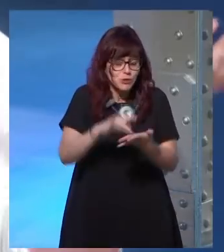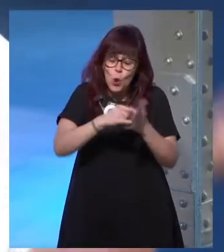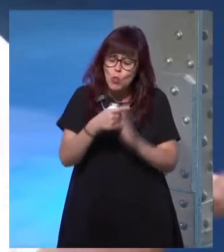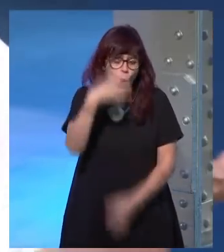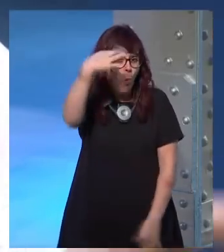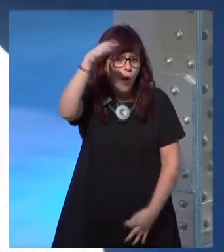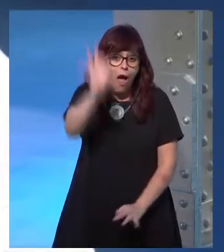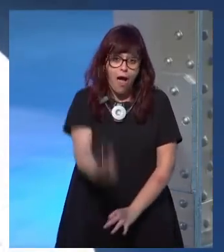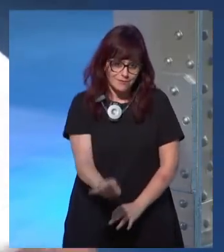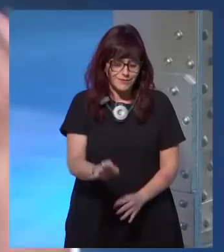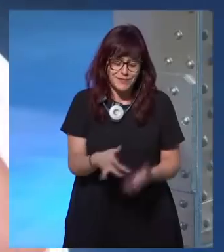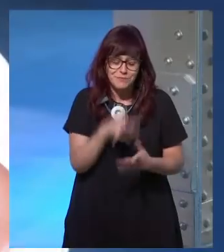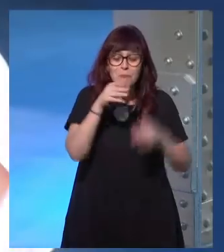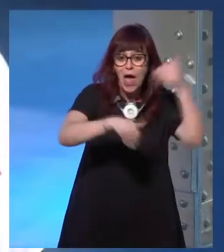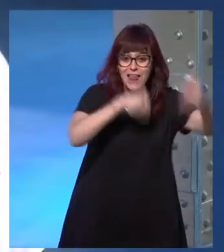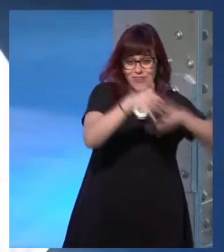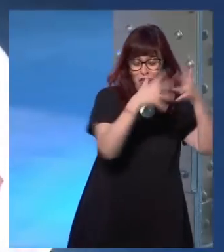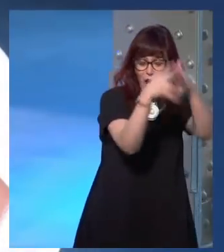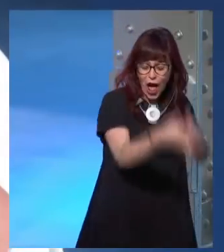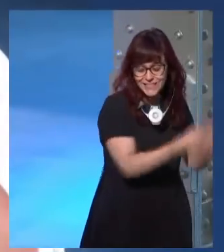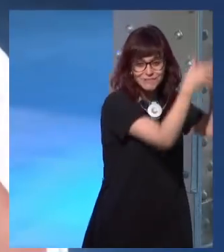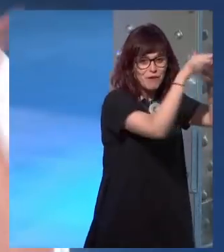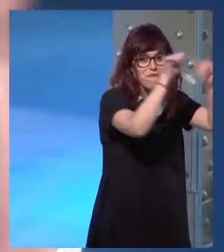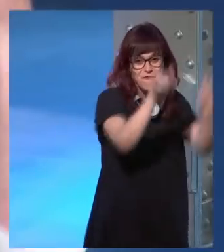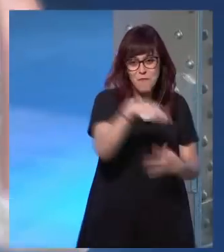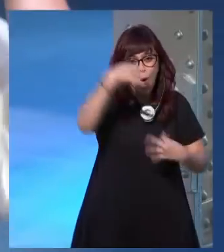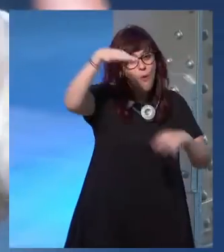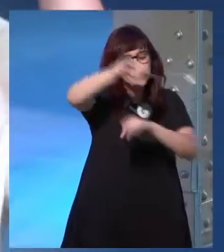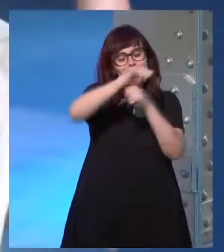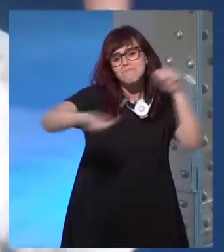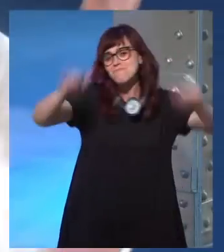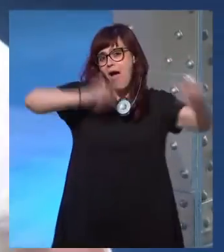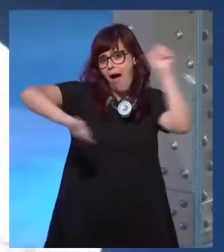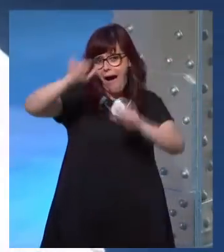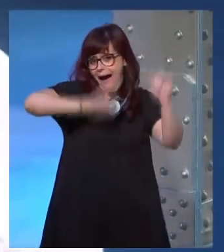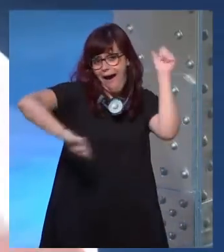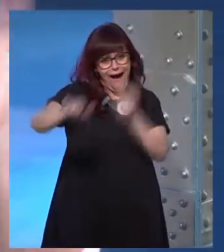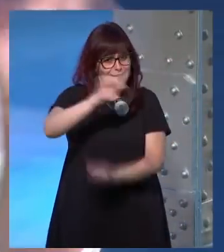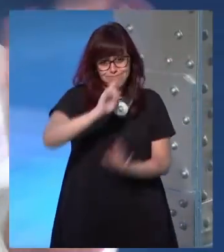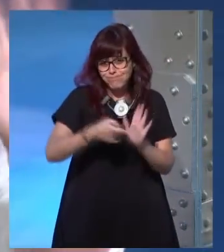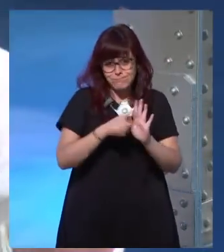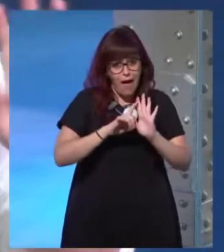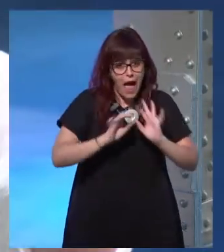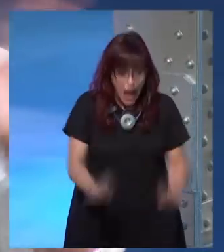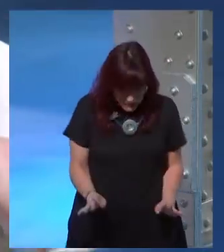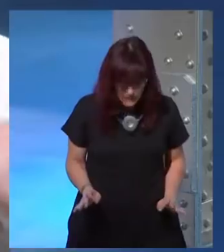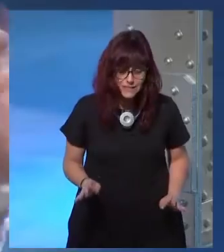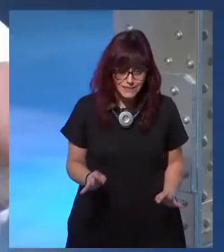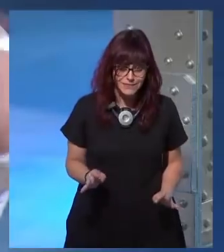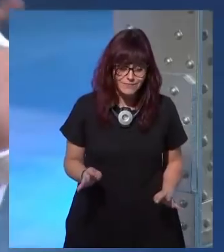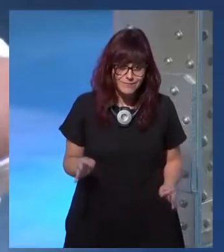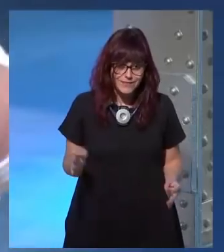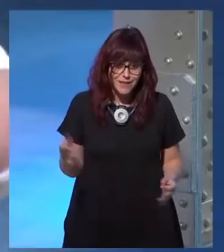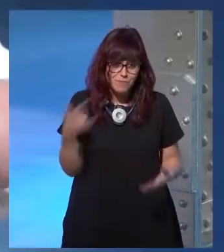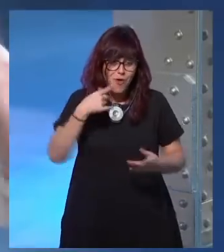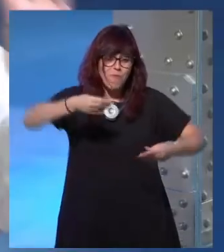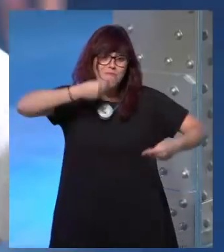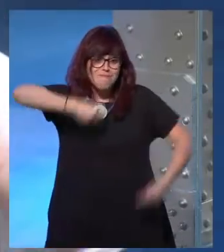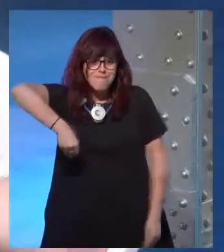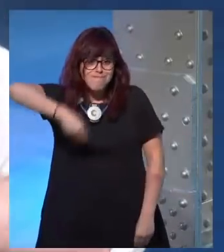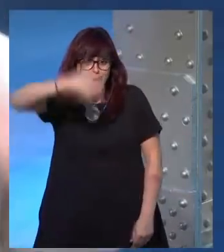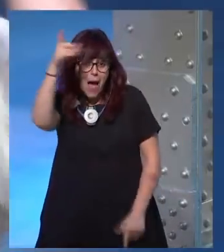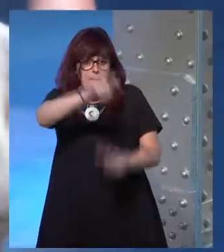3 months. I don't really know what happened. Me telling, it's fascism. People are like, oh no, it'll be fine. It'll be fine. There's